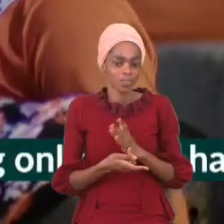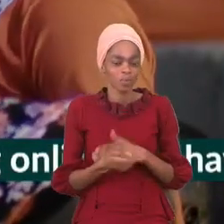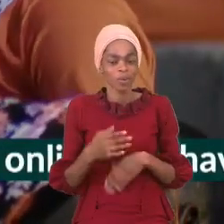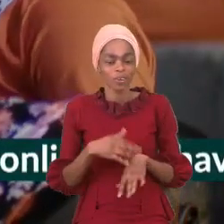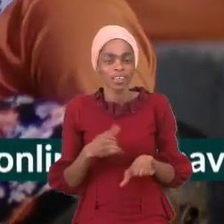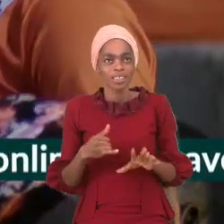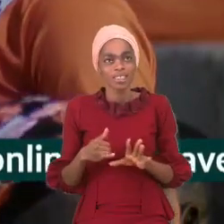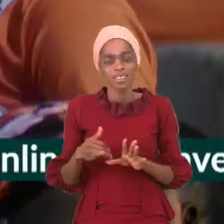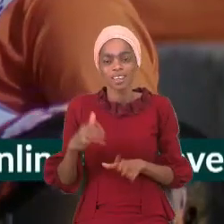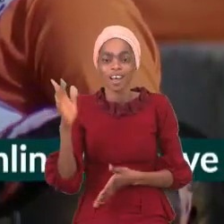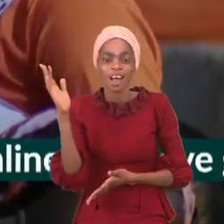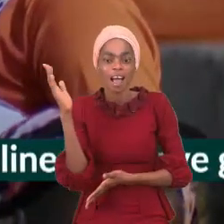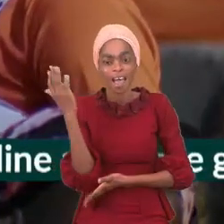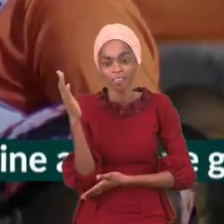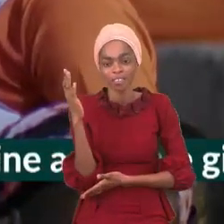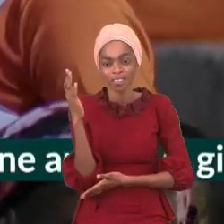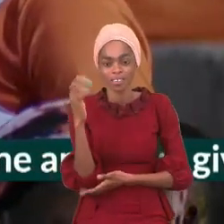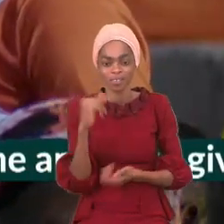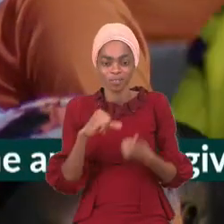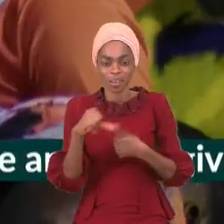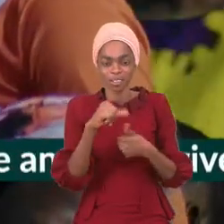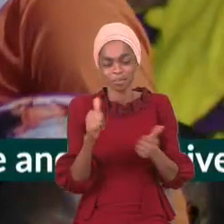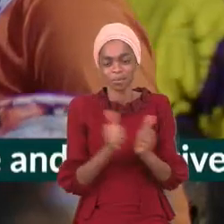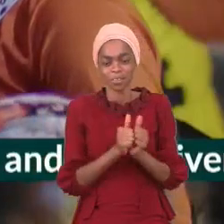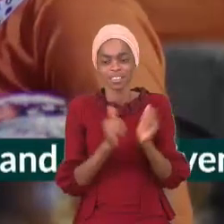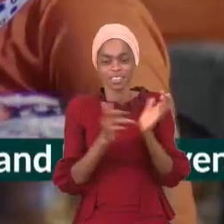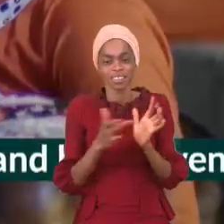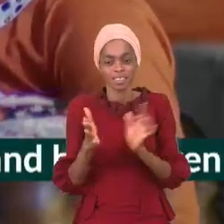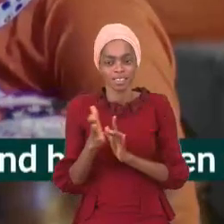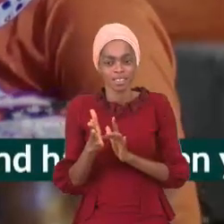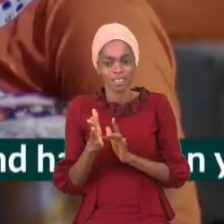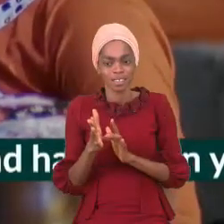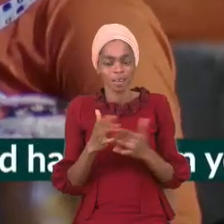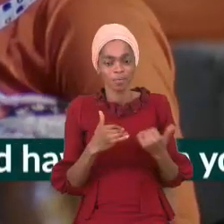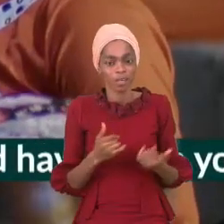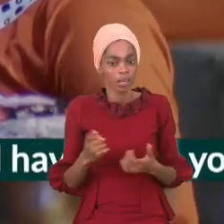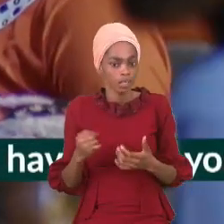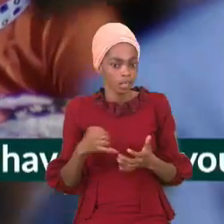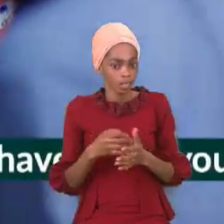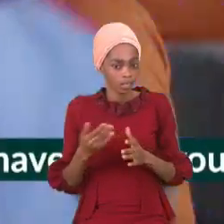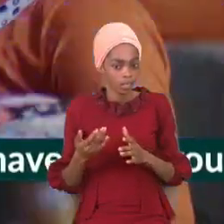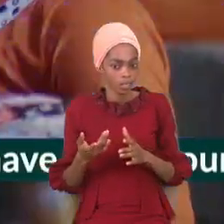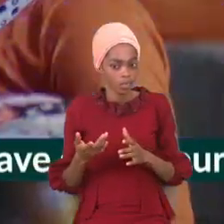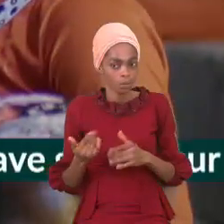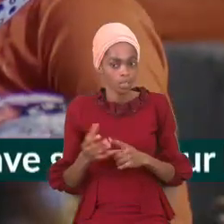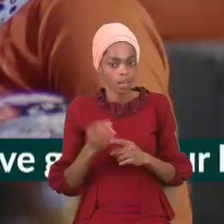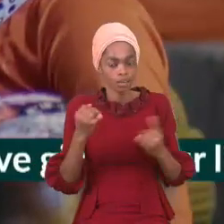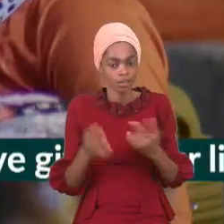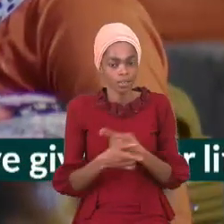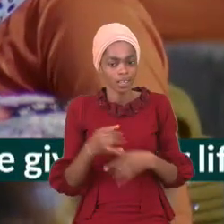It's for all those who gave their lives to Christ. We had it earlier today. It was